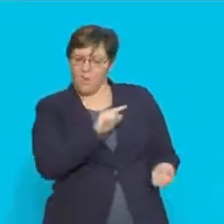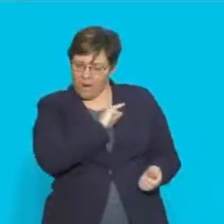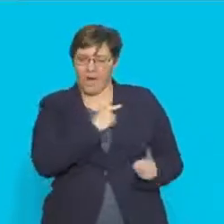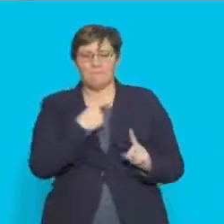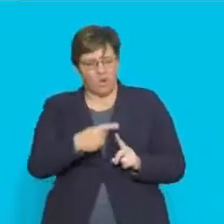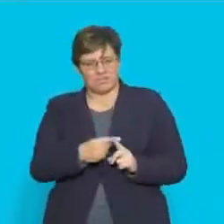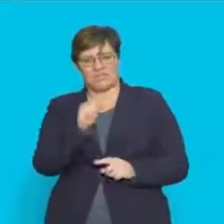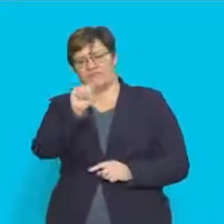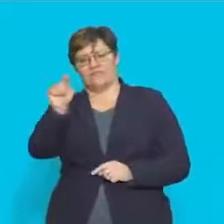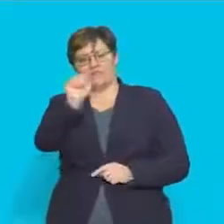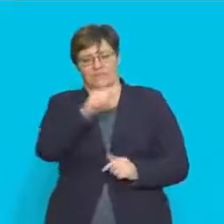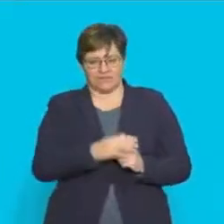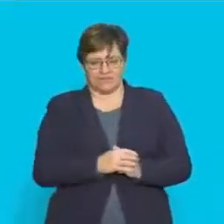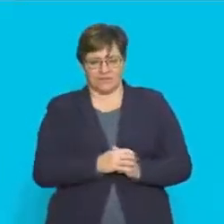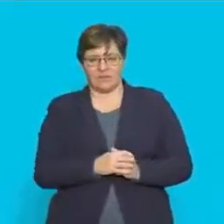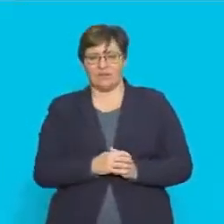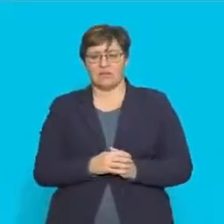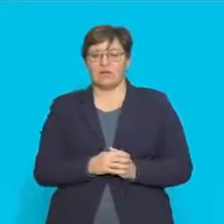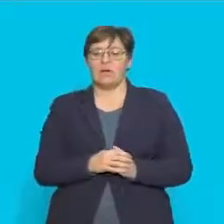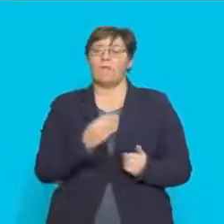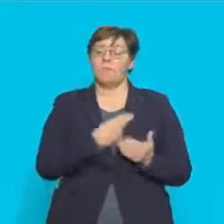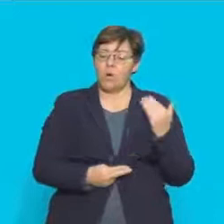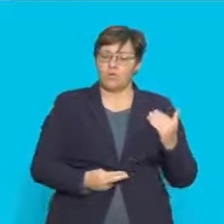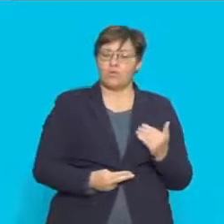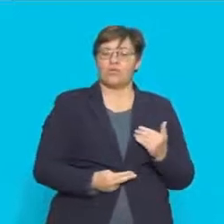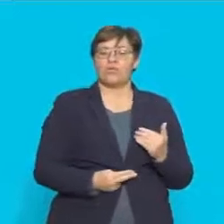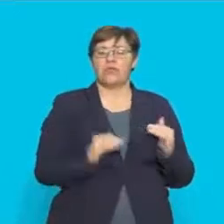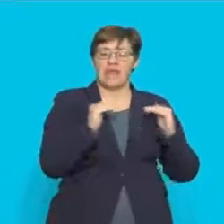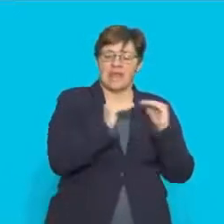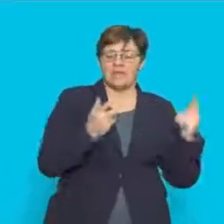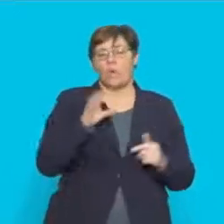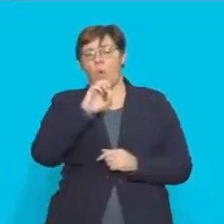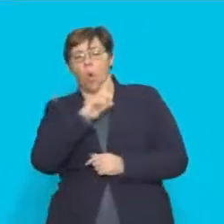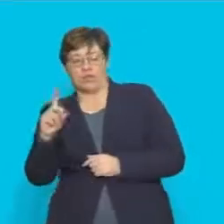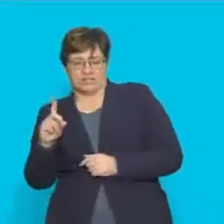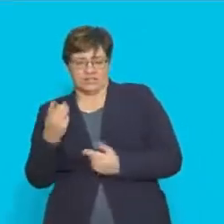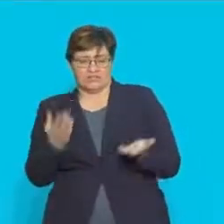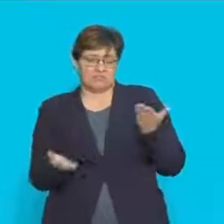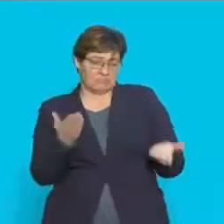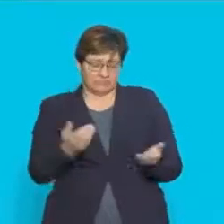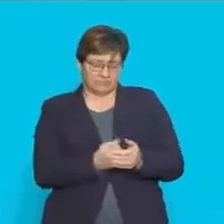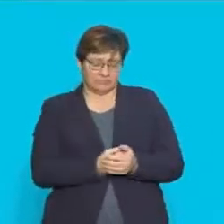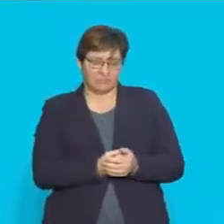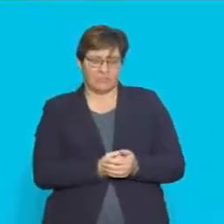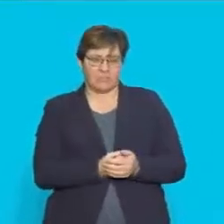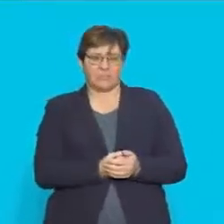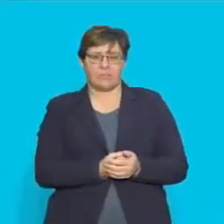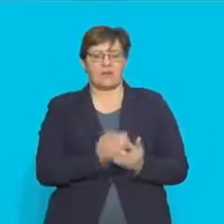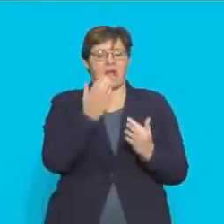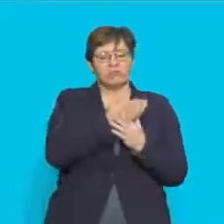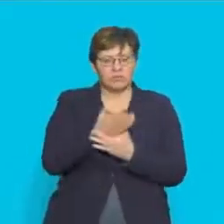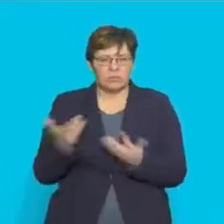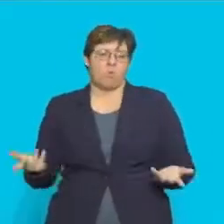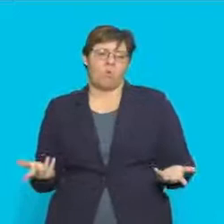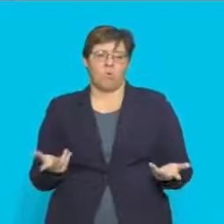positive numbers. It can be both odd and even numbers. So you can be counting the people in 2s, or you can